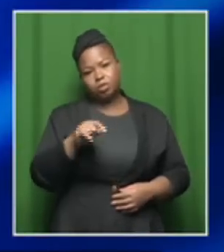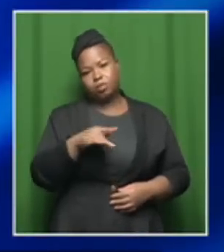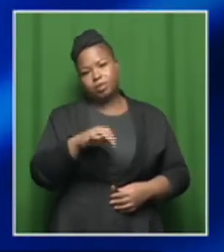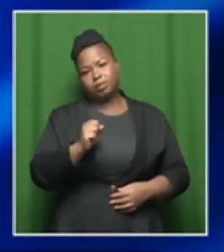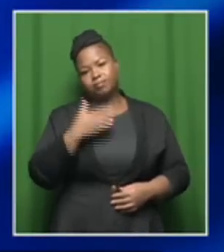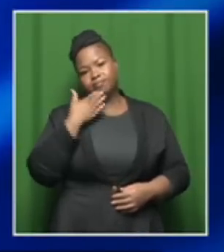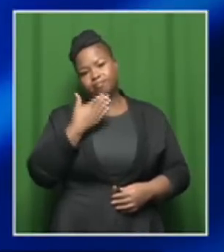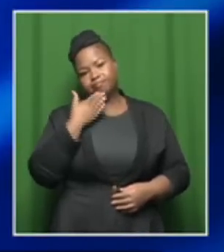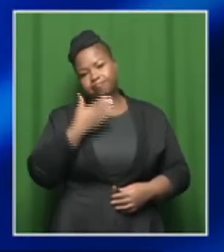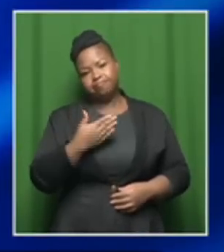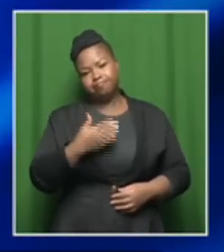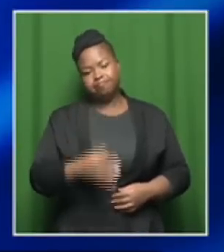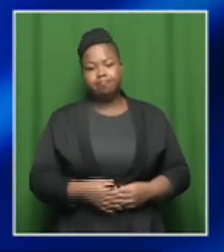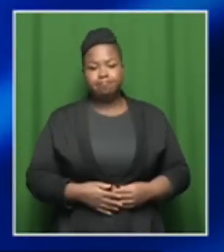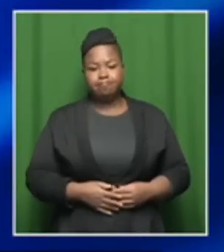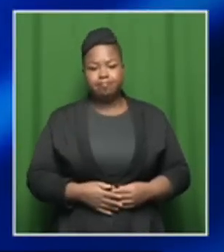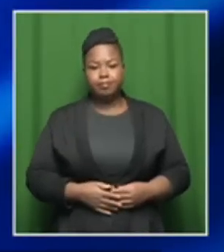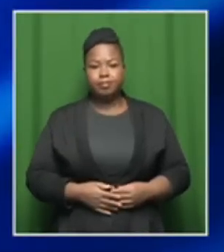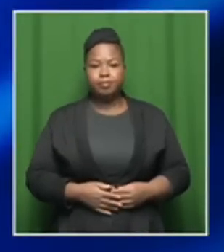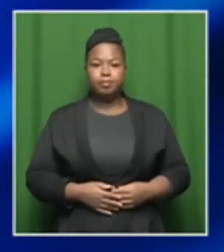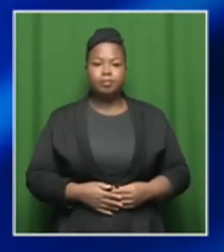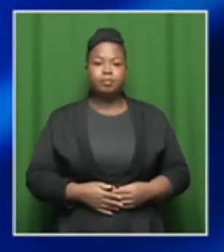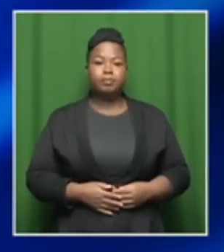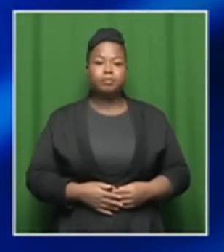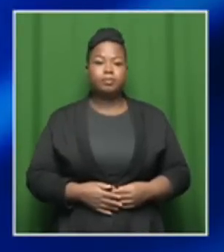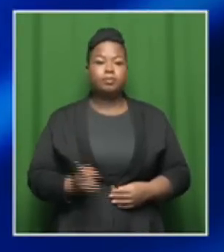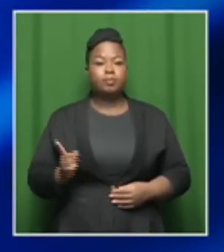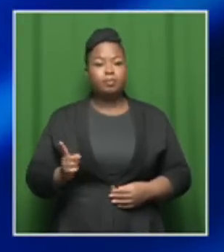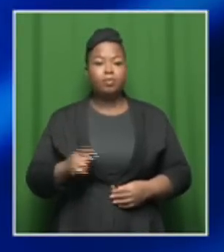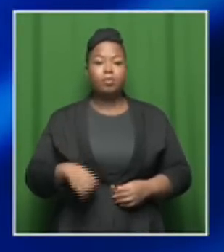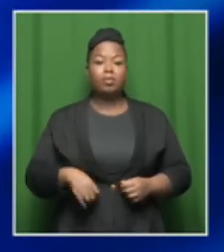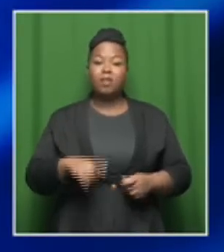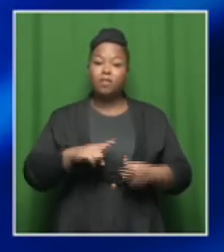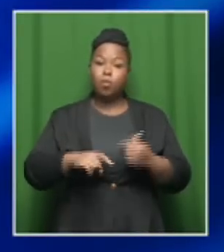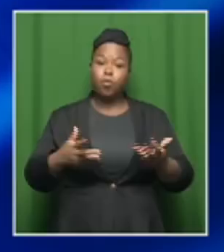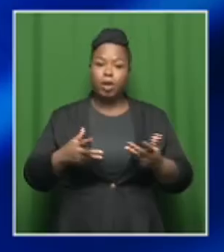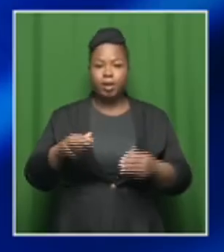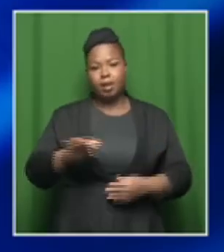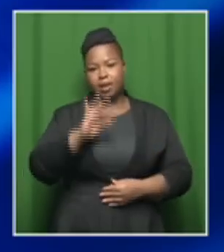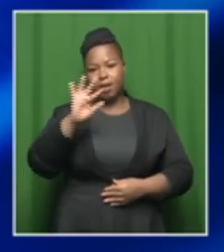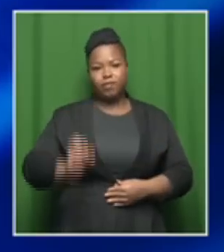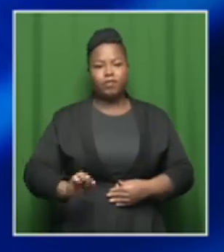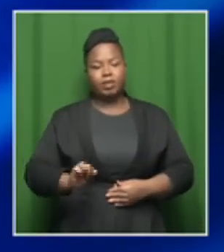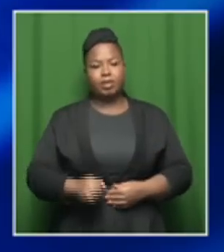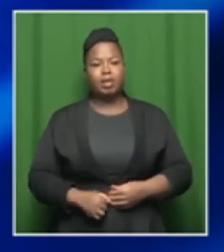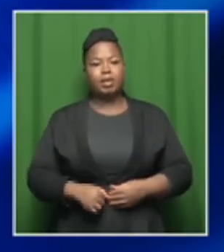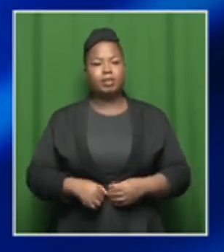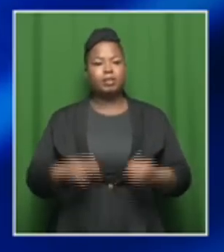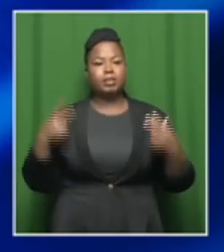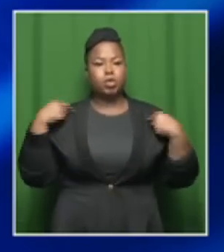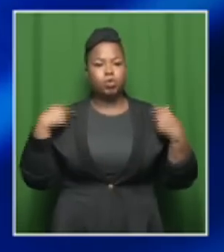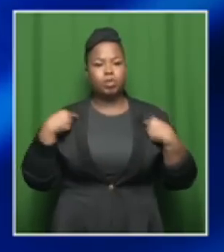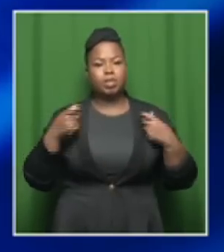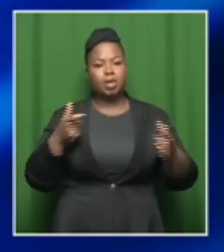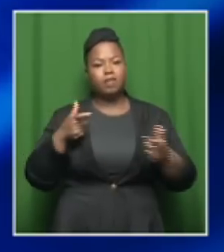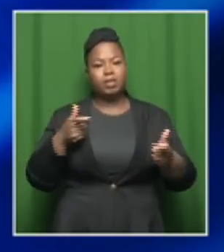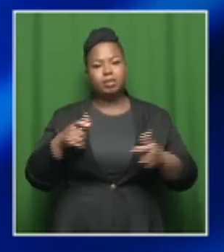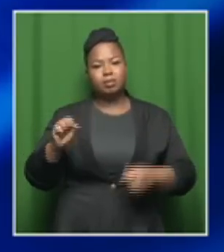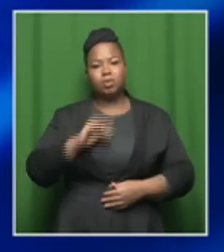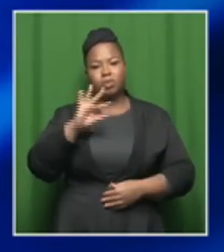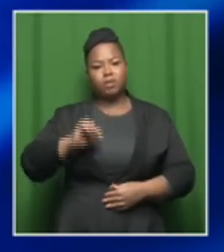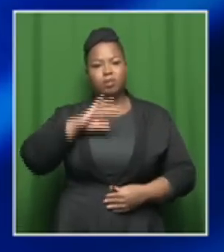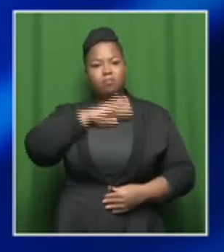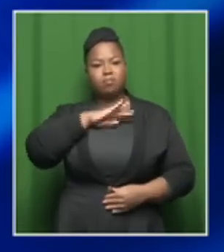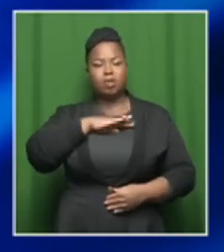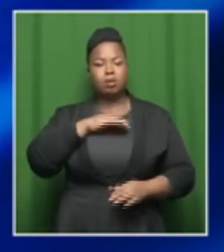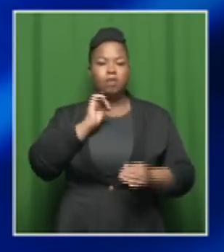always, great insights there. Professor Thomas Mandrup, an expert in African security governance and South African military and foreign